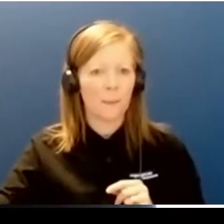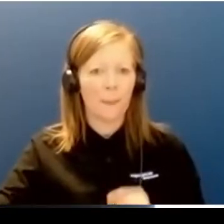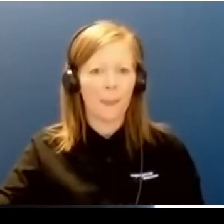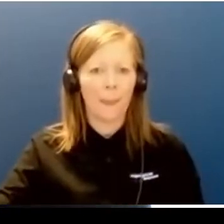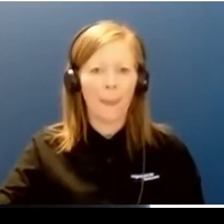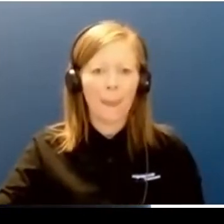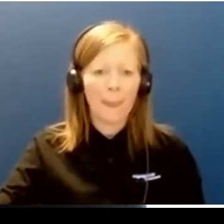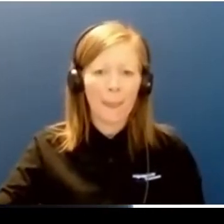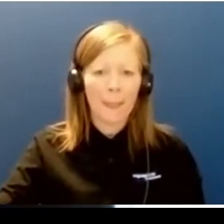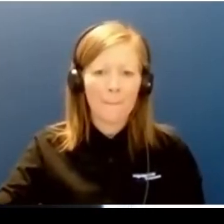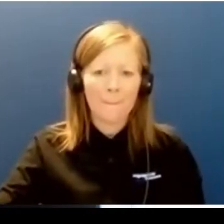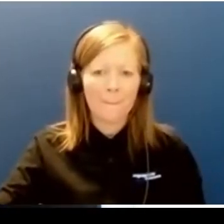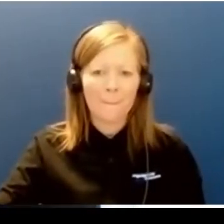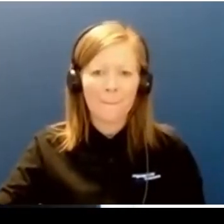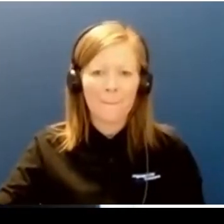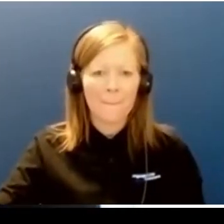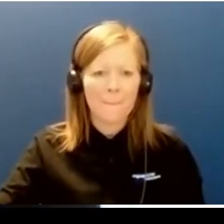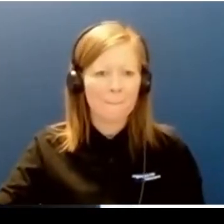my screen?